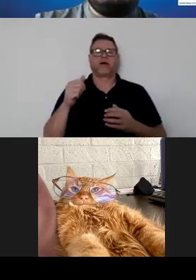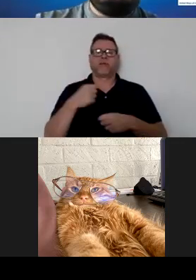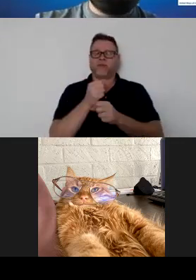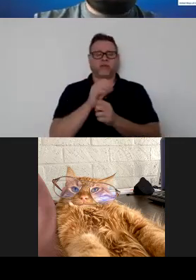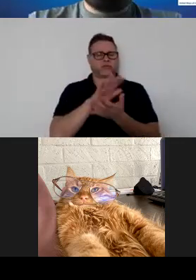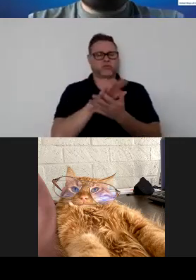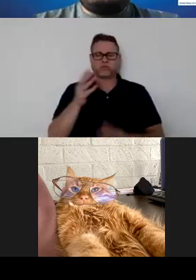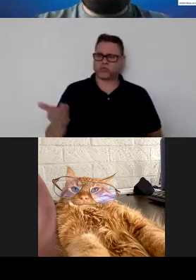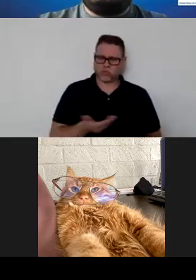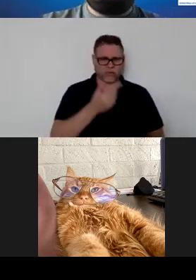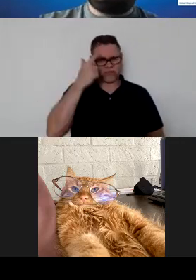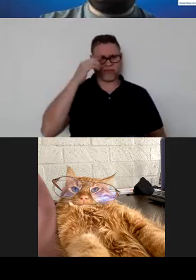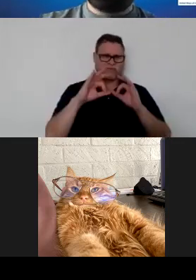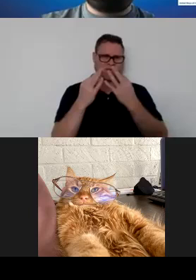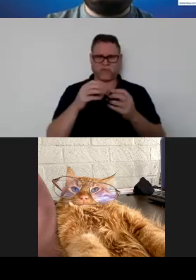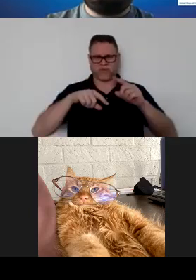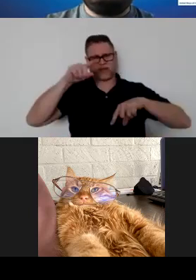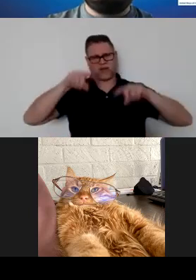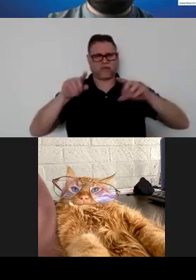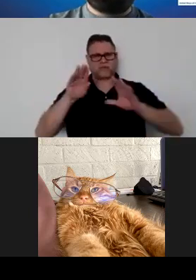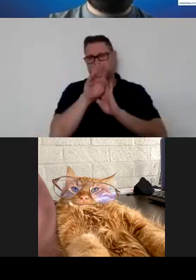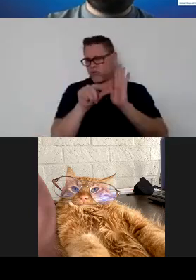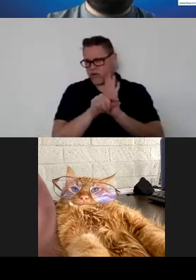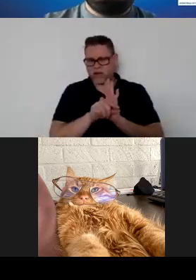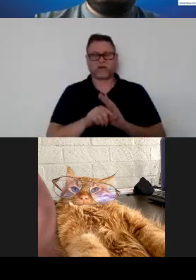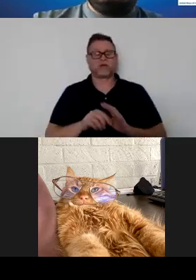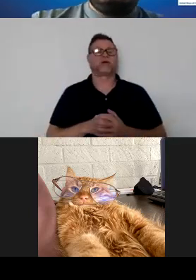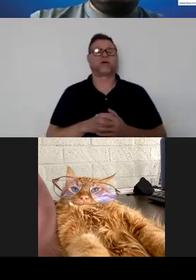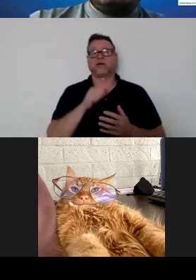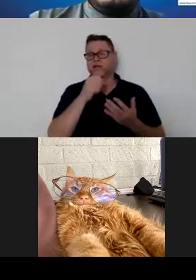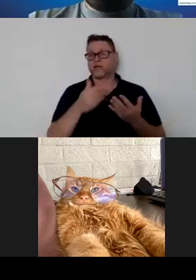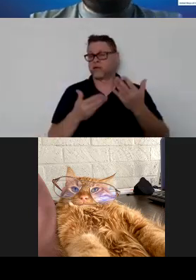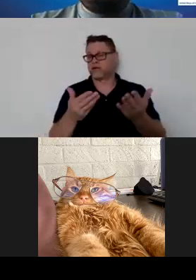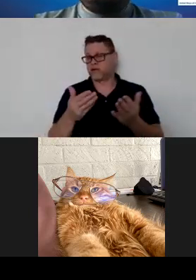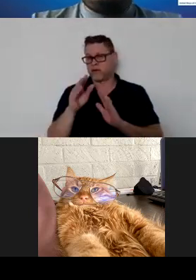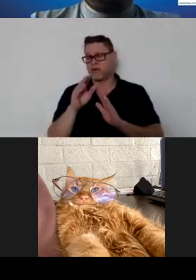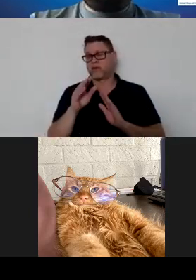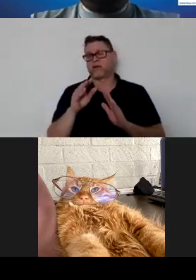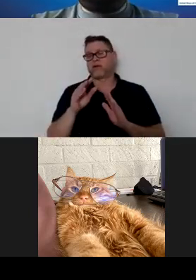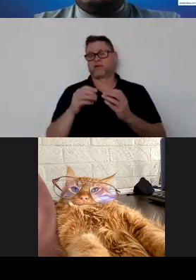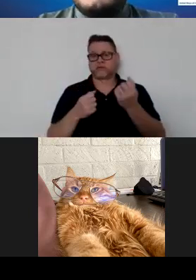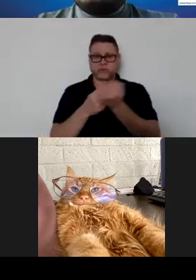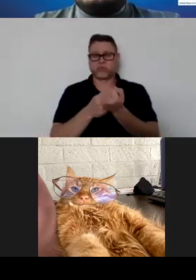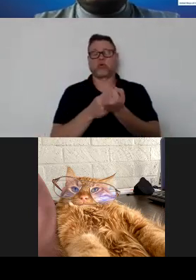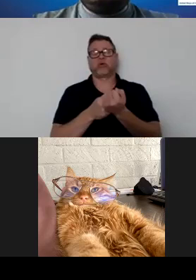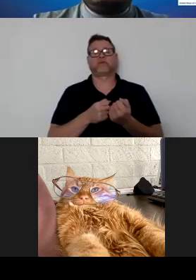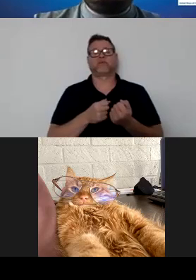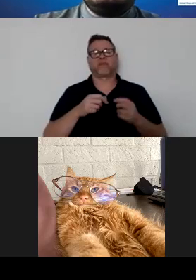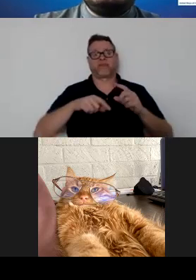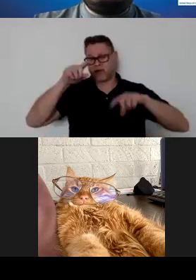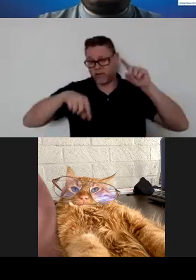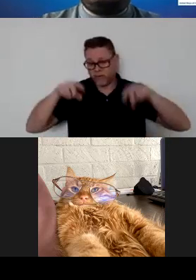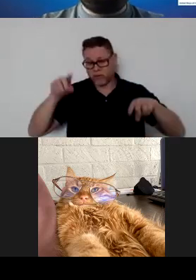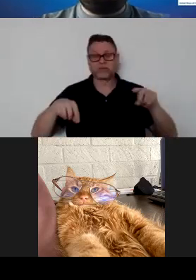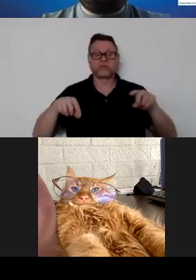for families from diverse backgrounds or offered programs that support and address diverse cultural backgrounds. In